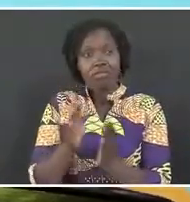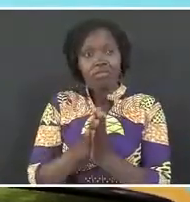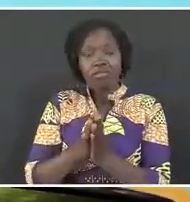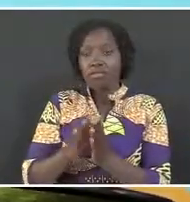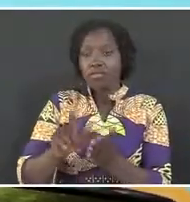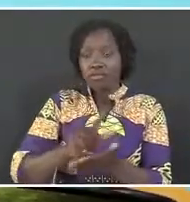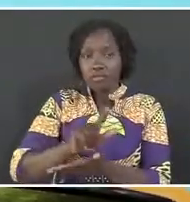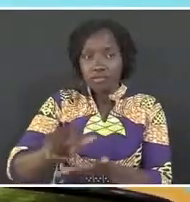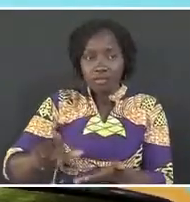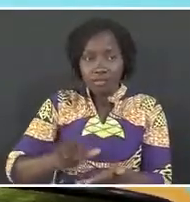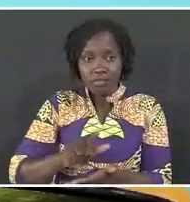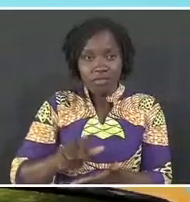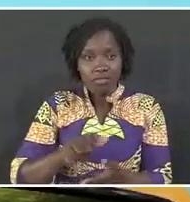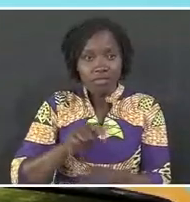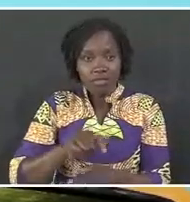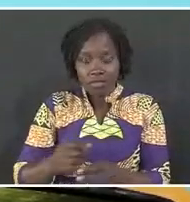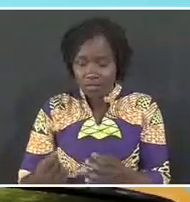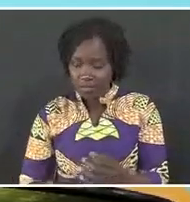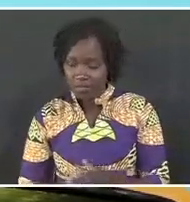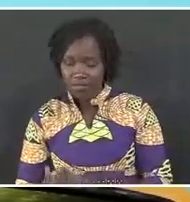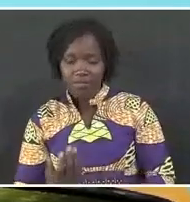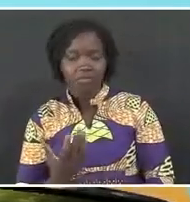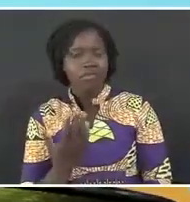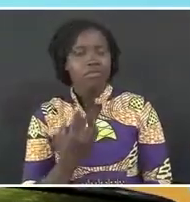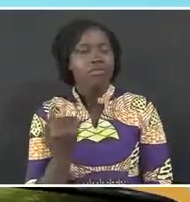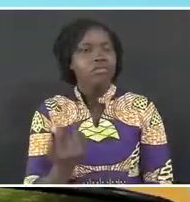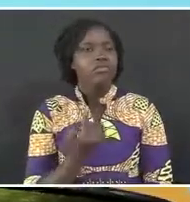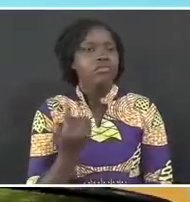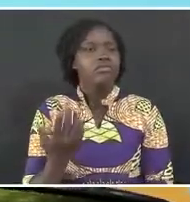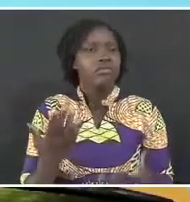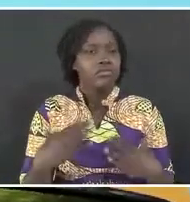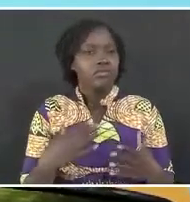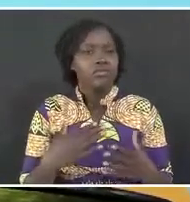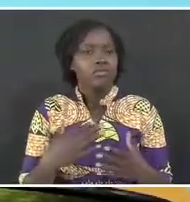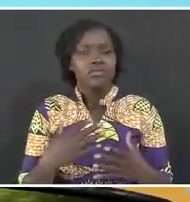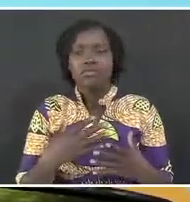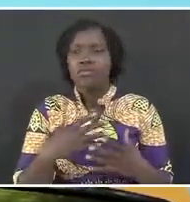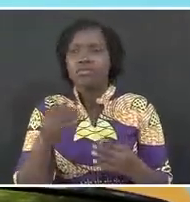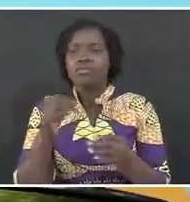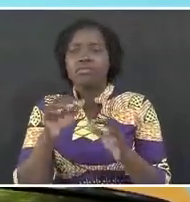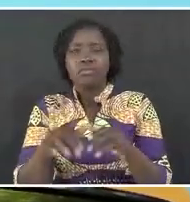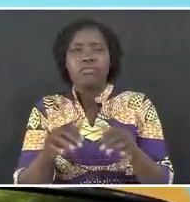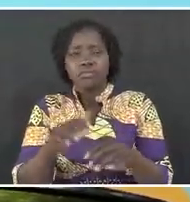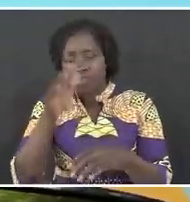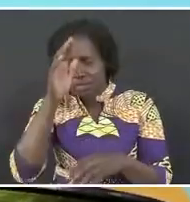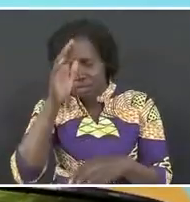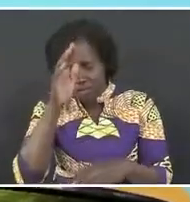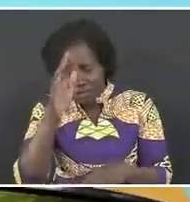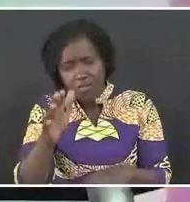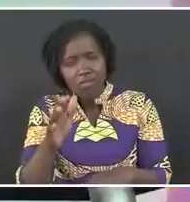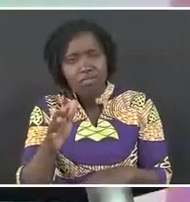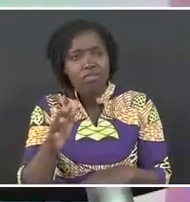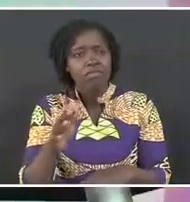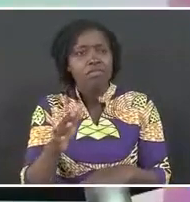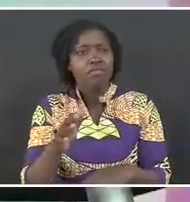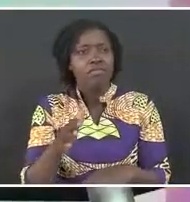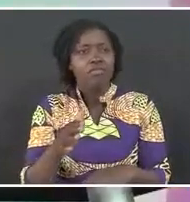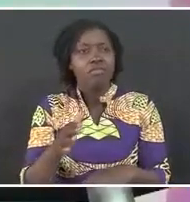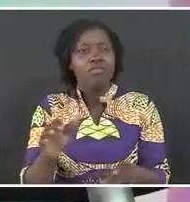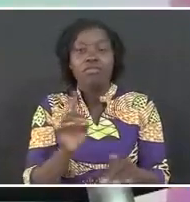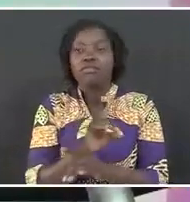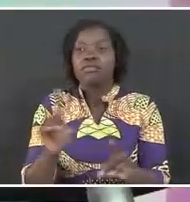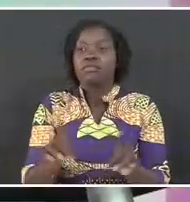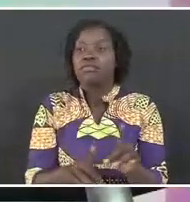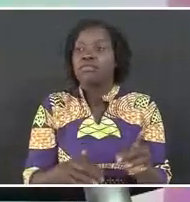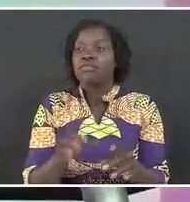sublocation. When I was growing up, we were the only people who would go to the Shamba on Sunday. On Sunday, everybody else